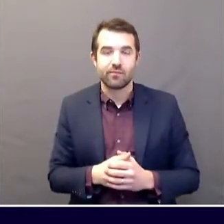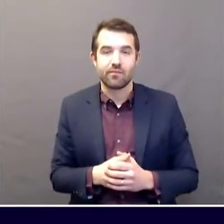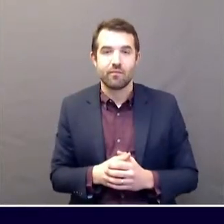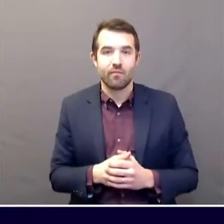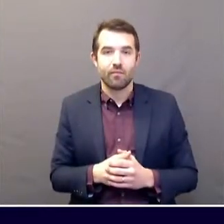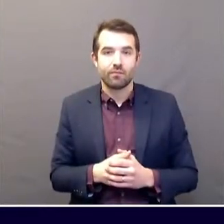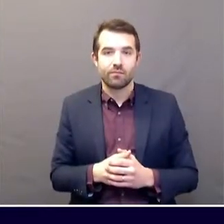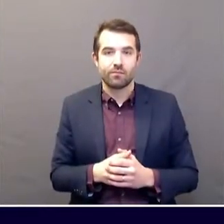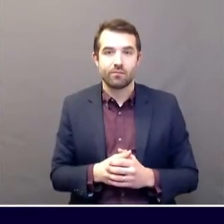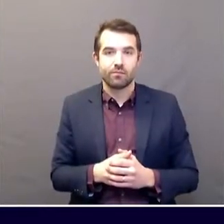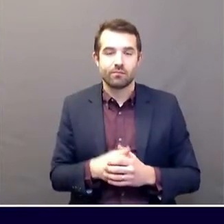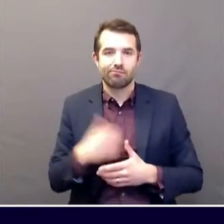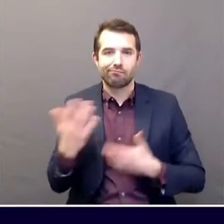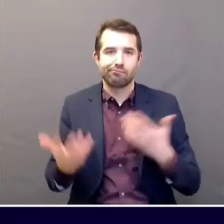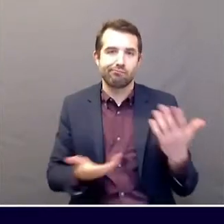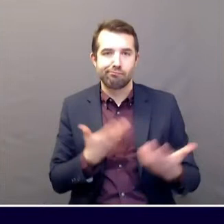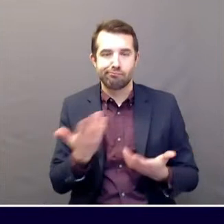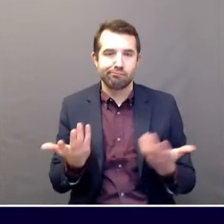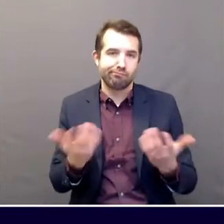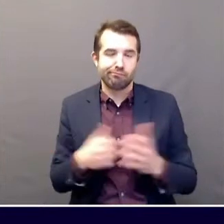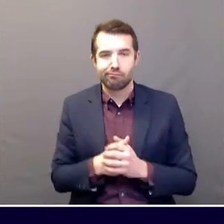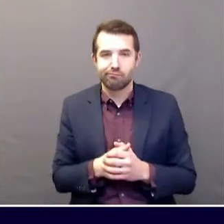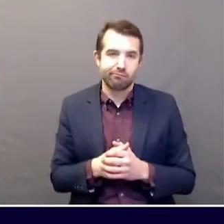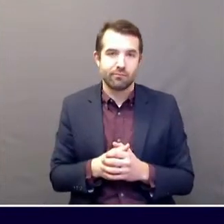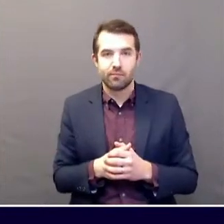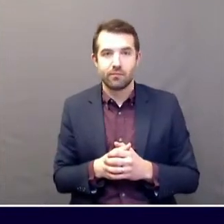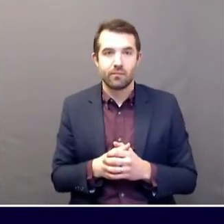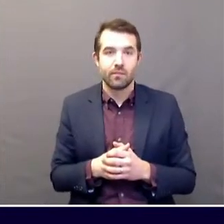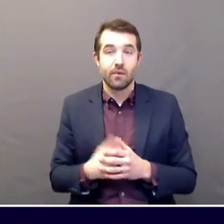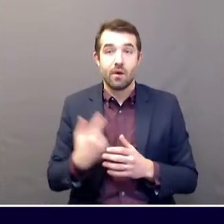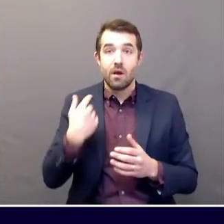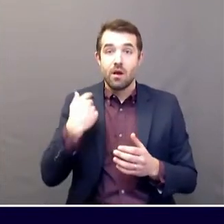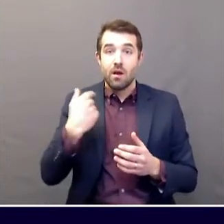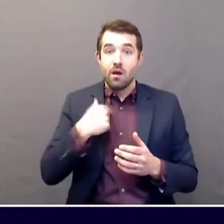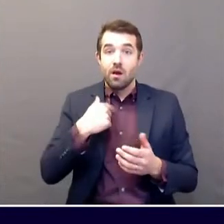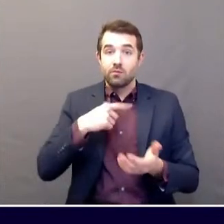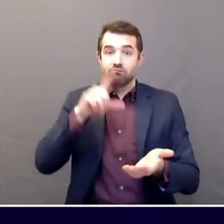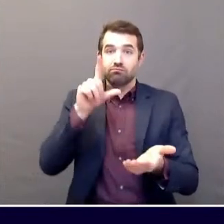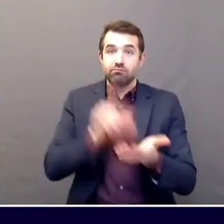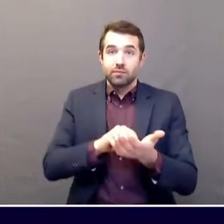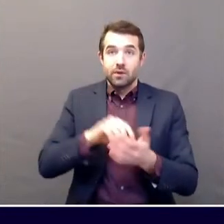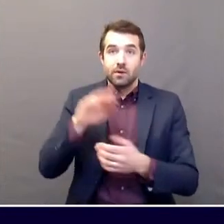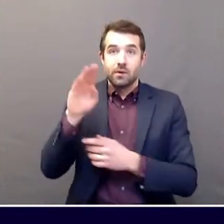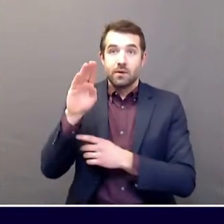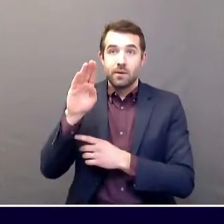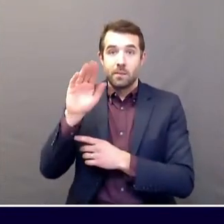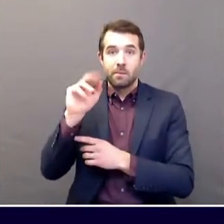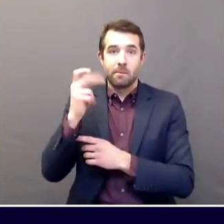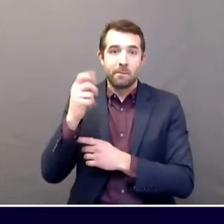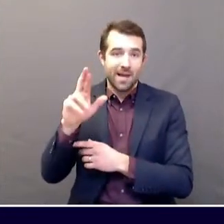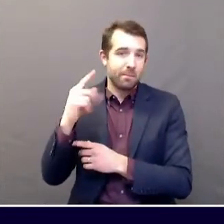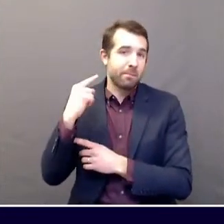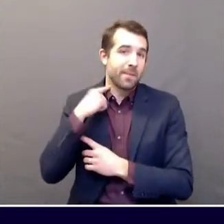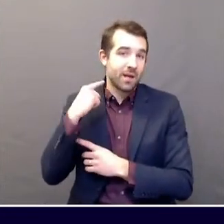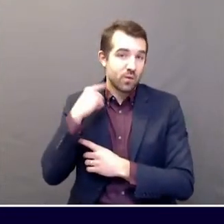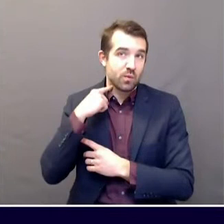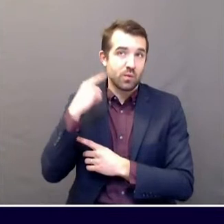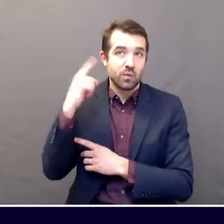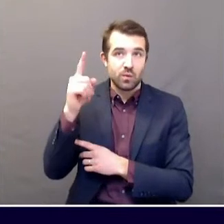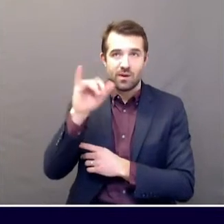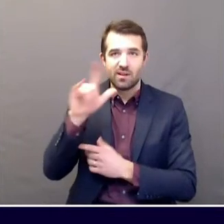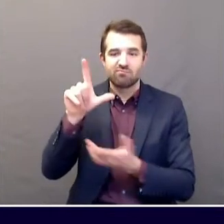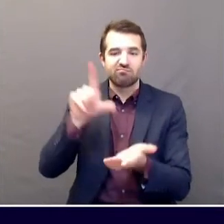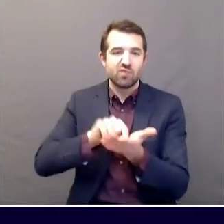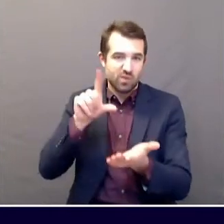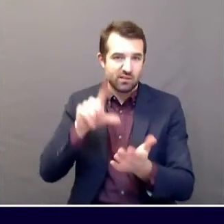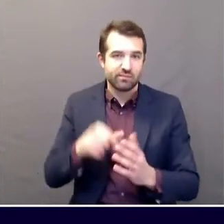So there's a story in the Bangor Daily News today regarding the amount of demographic reporting that's available to